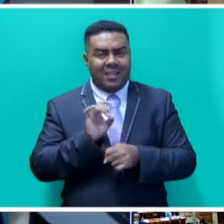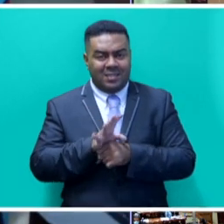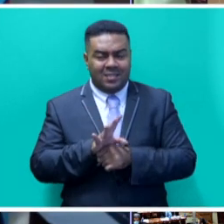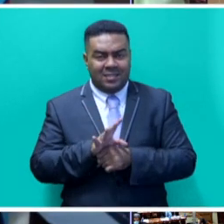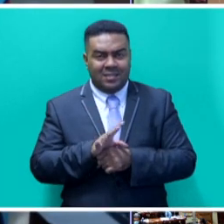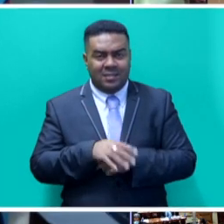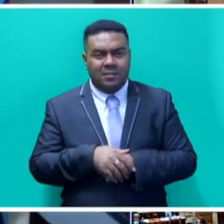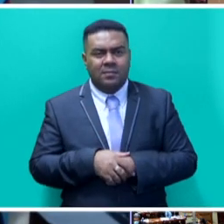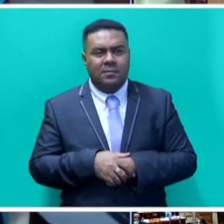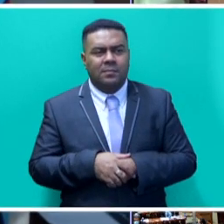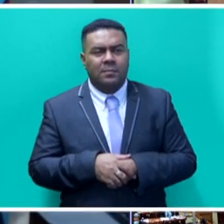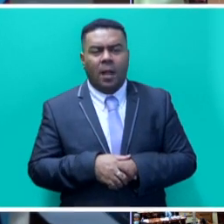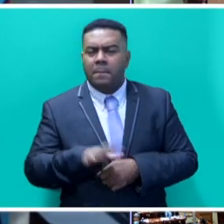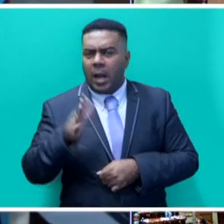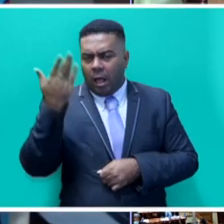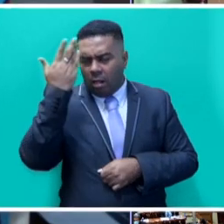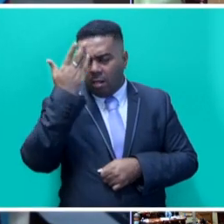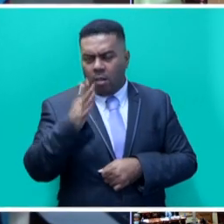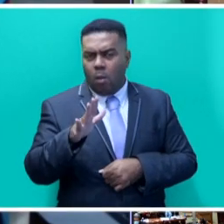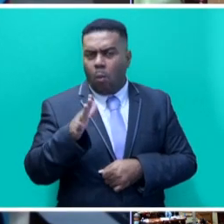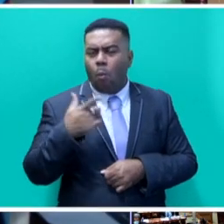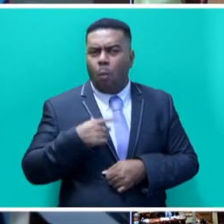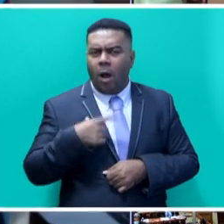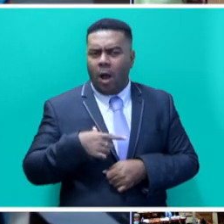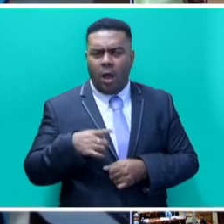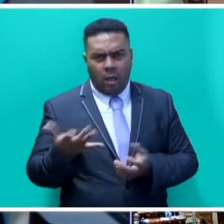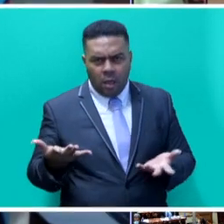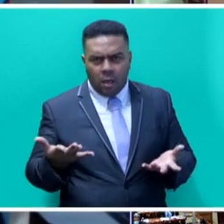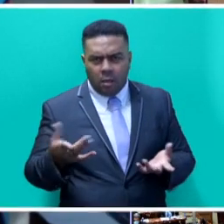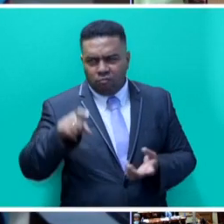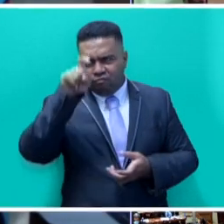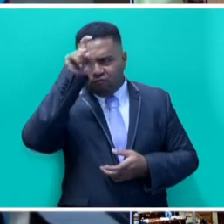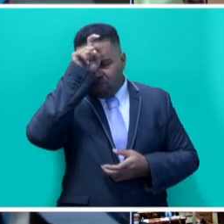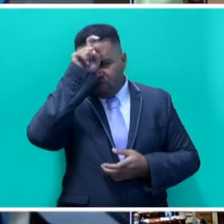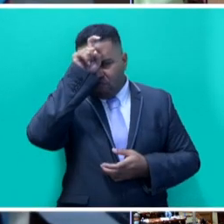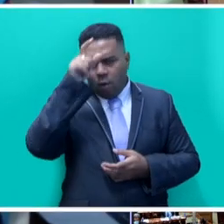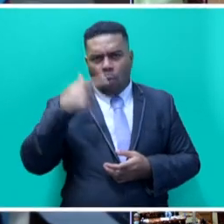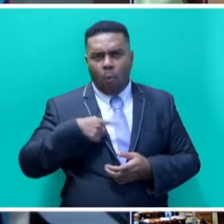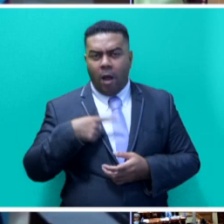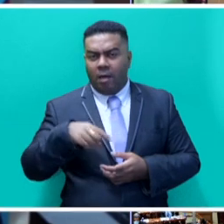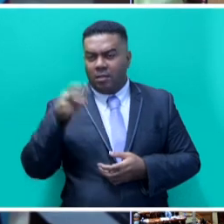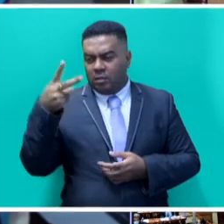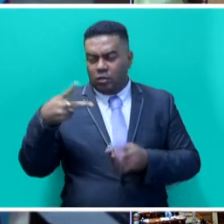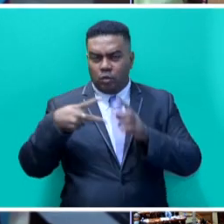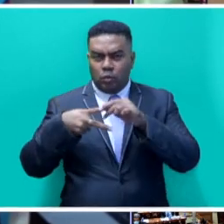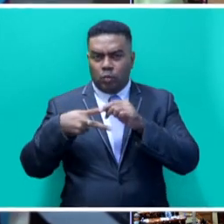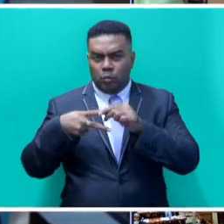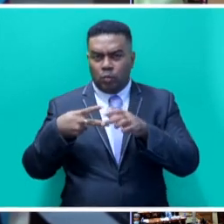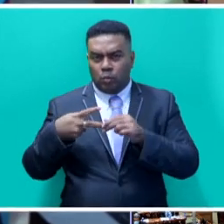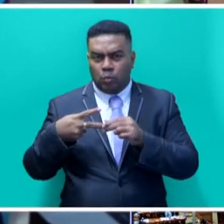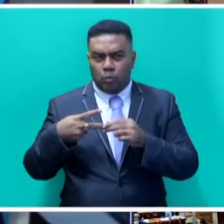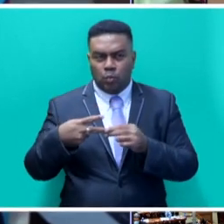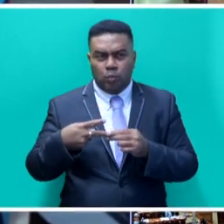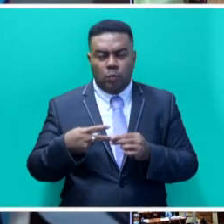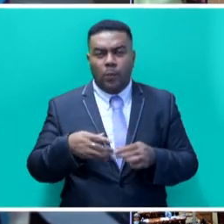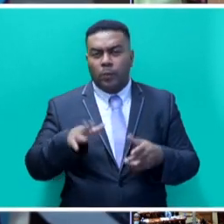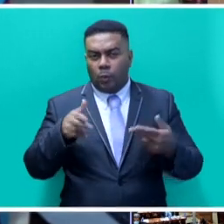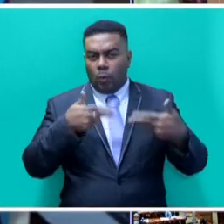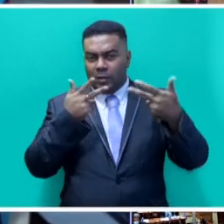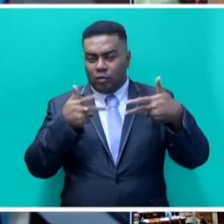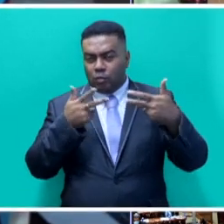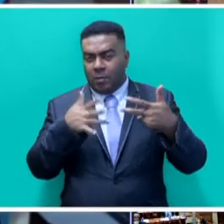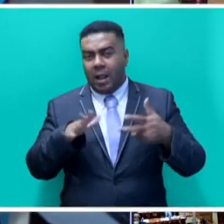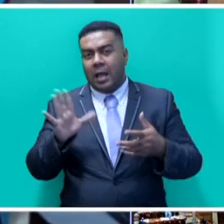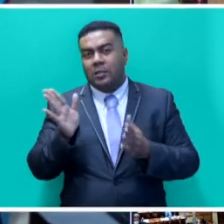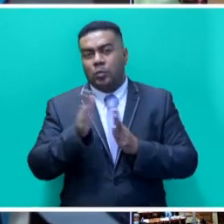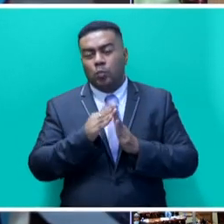But I couldn't figure out for the life of me why these two lawyers, one that went on a Zoom last weekend,